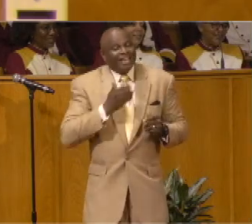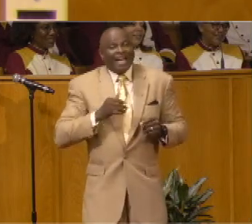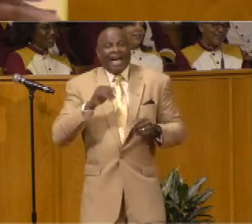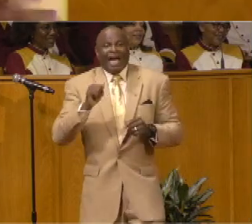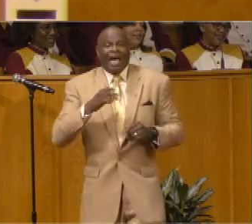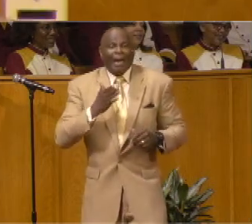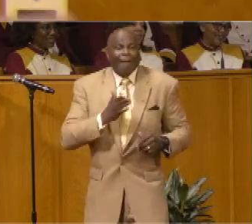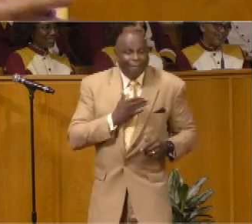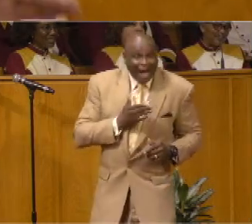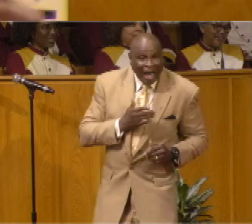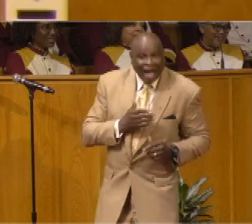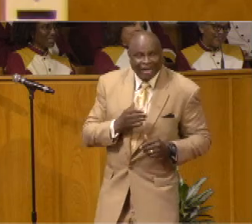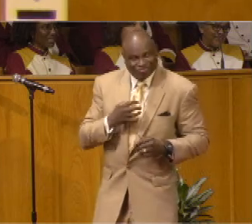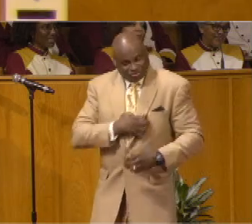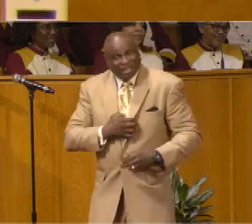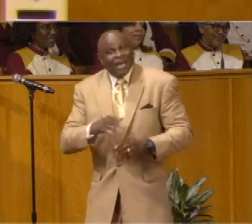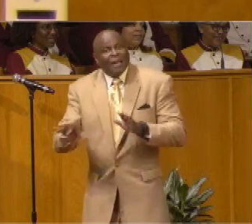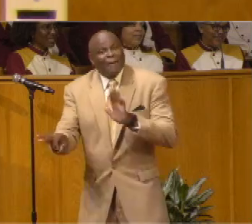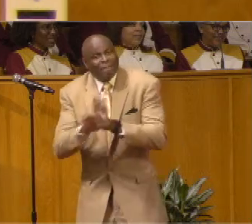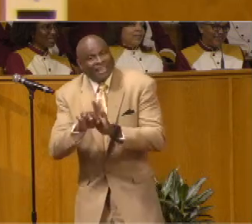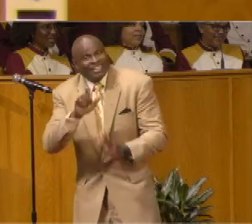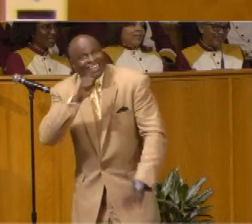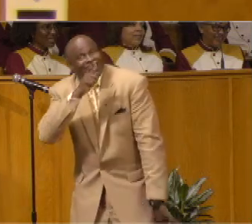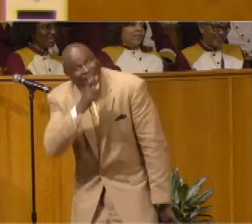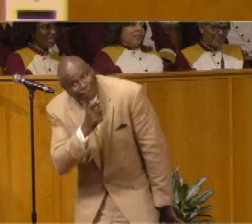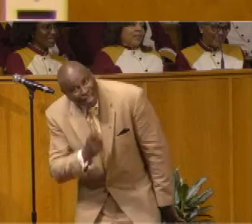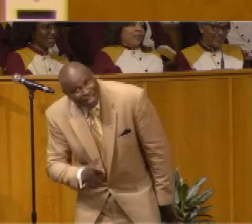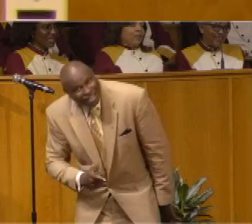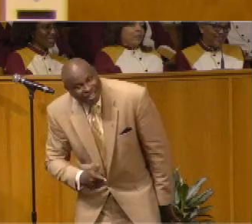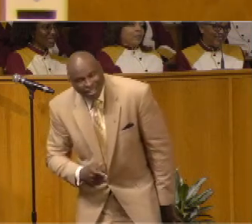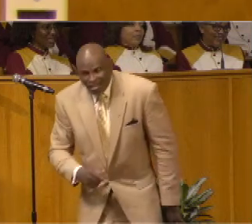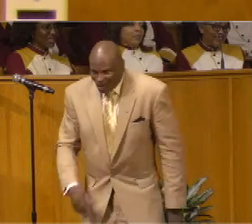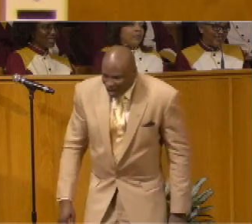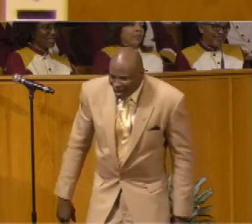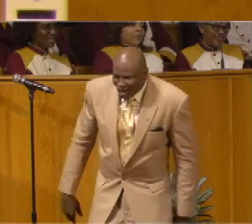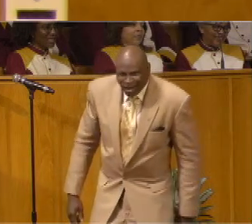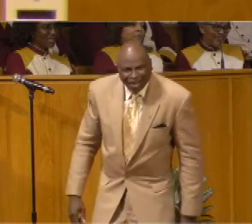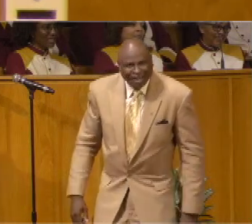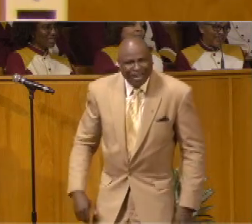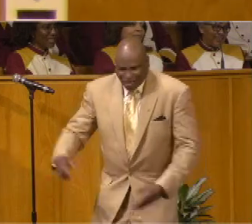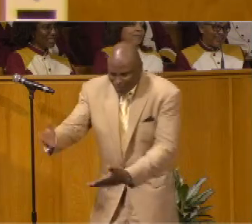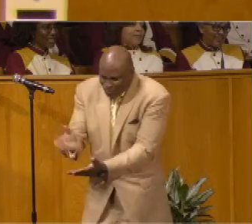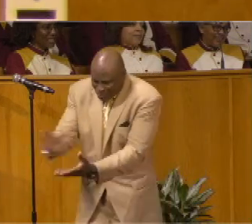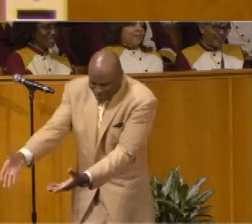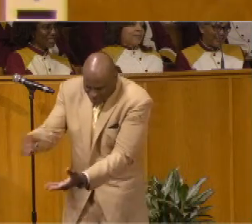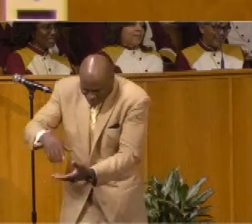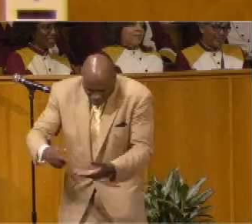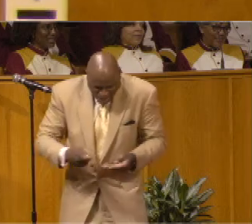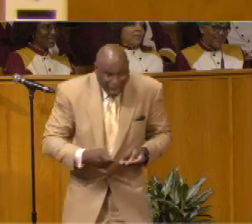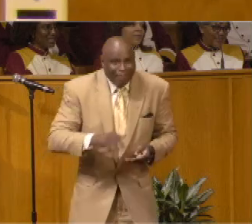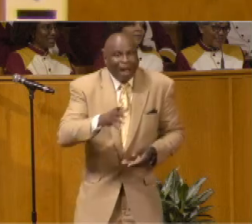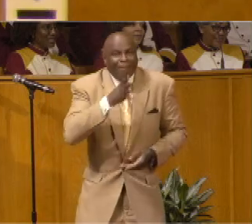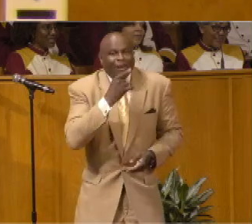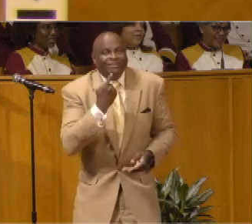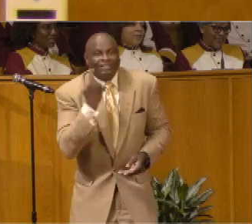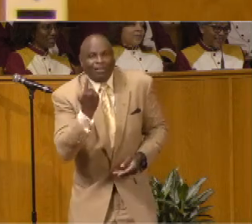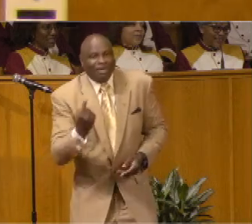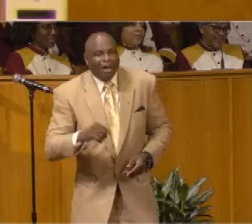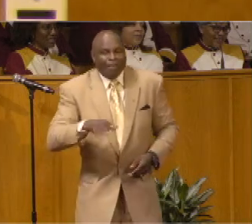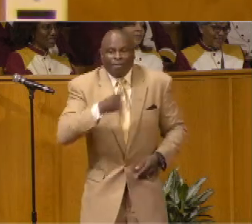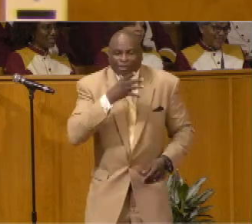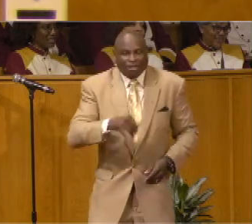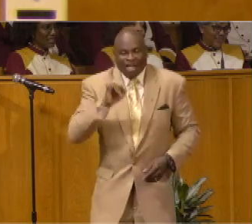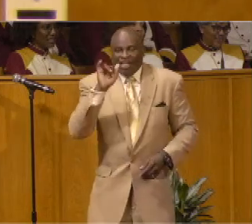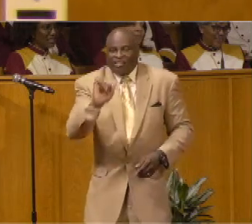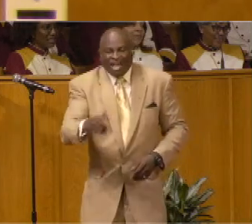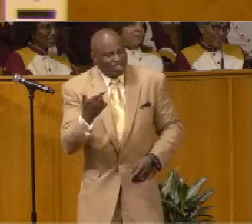To my disgust, he chose the lemon meringue, put it on his plate, and I'll never forget what my mom said. She said,